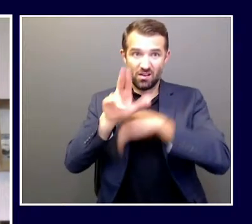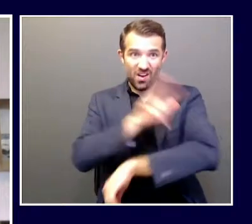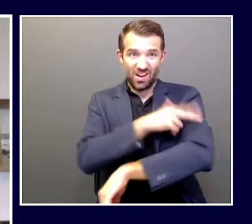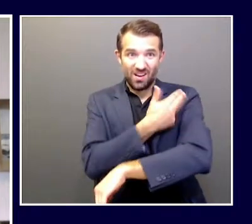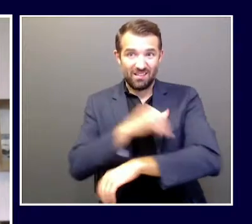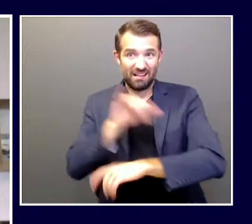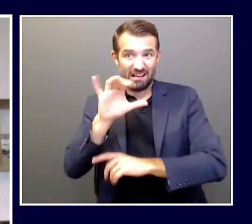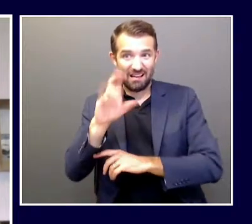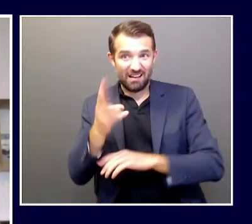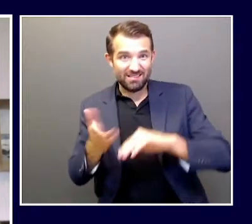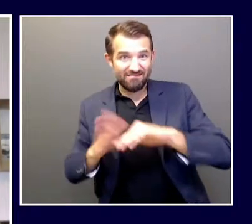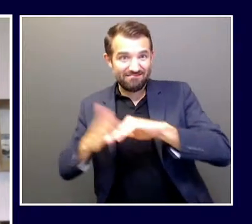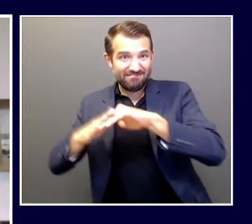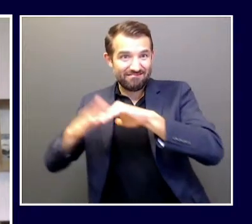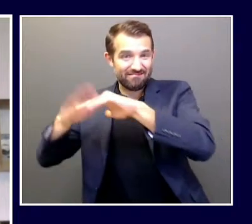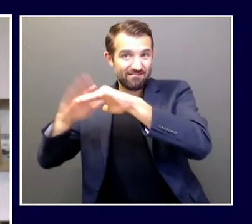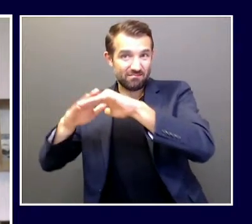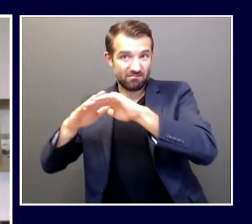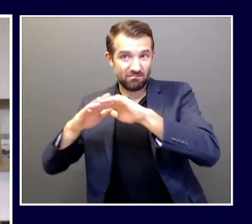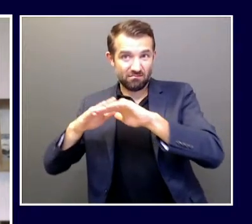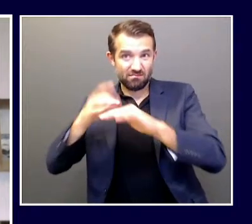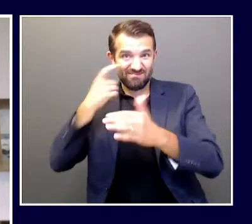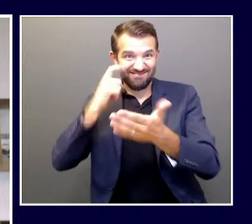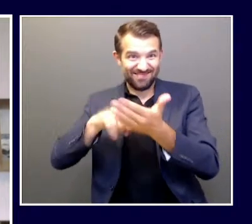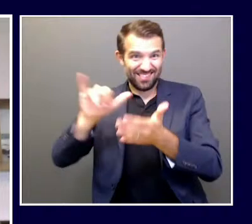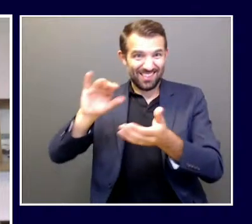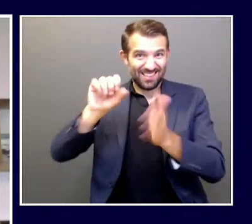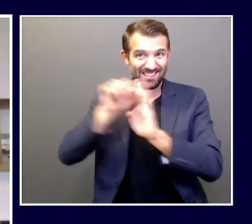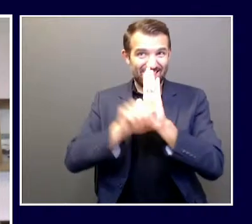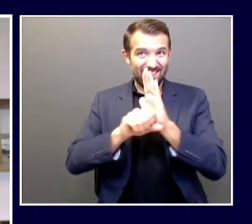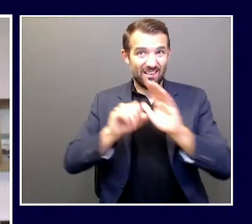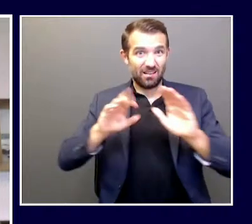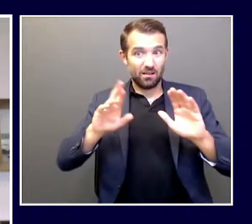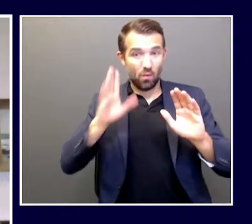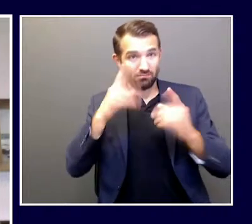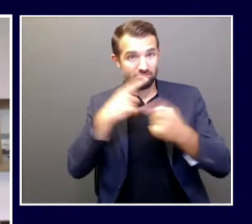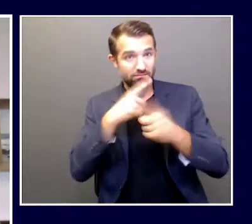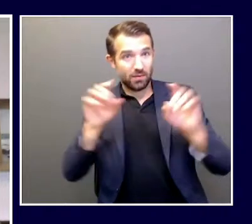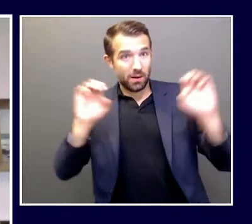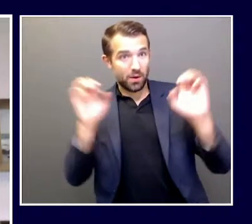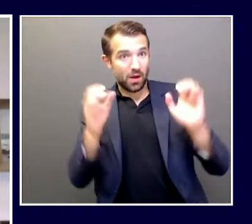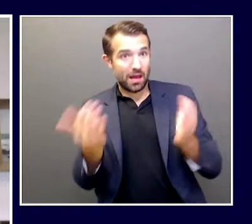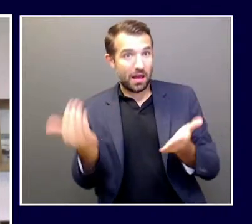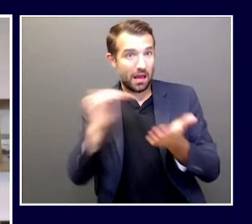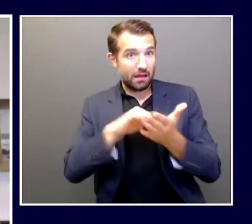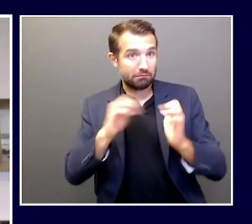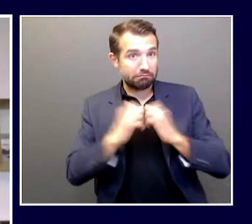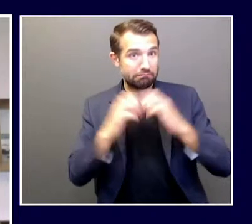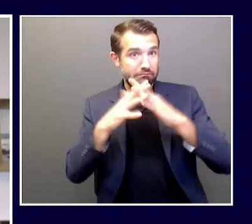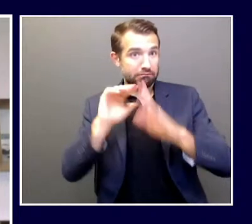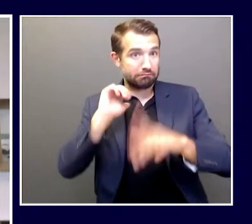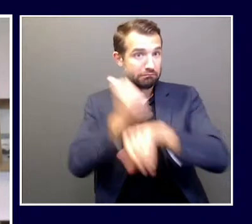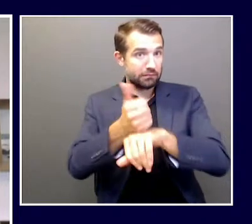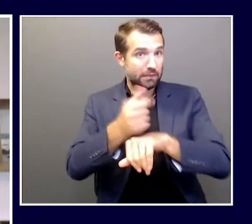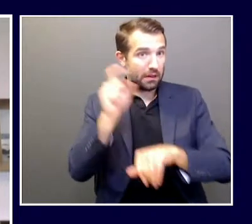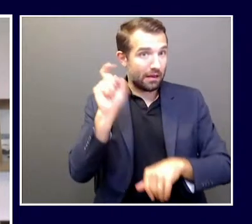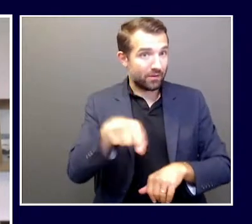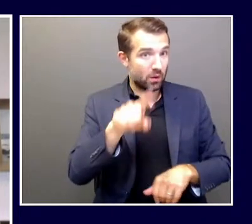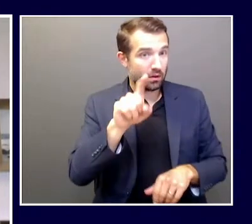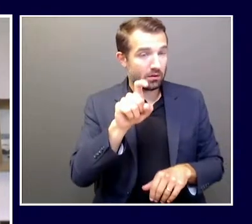Yep. Now that's a fair question. It's one that we've been discussing here as well. Part of the calculus or the analysis